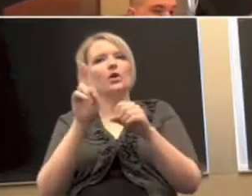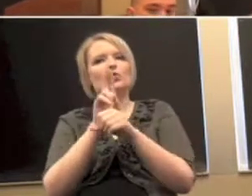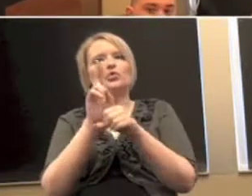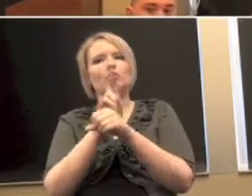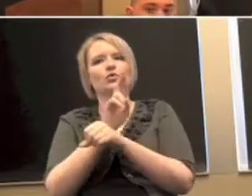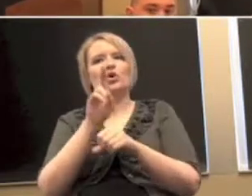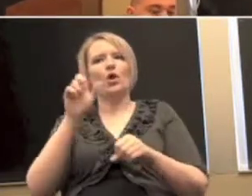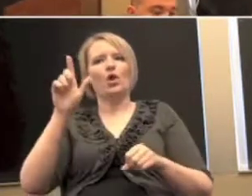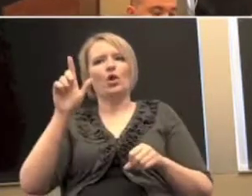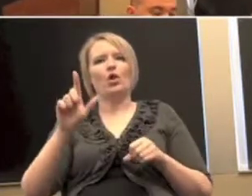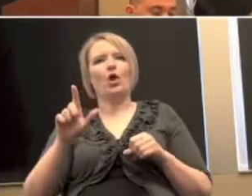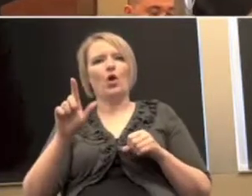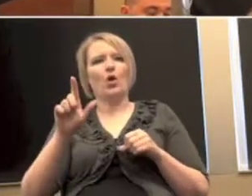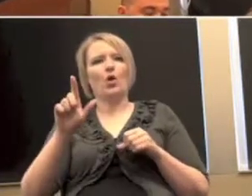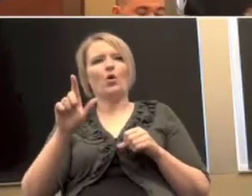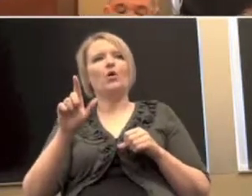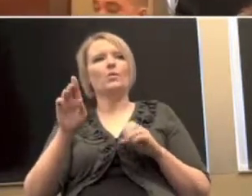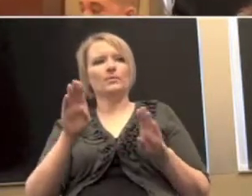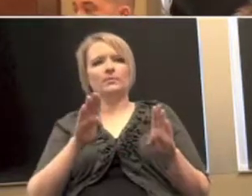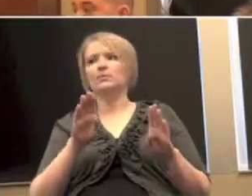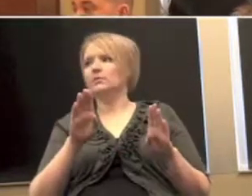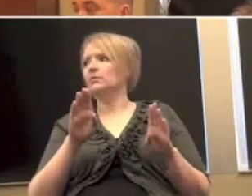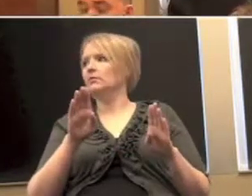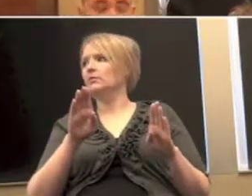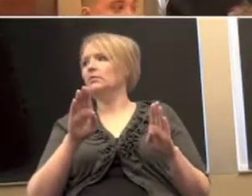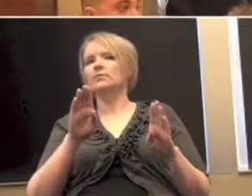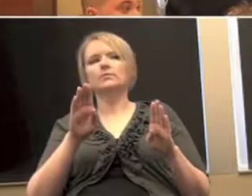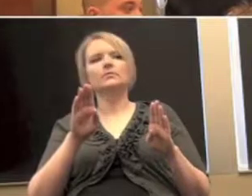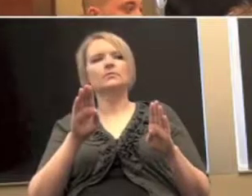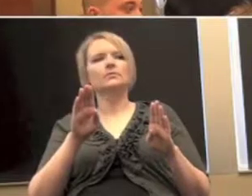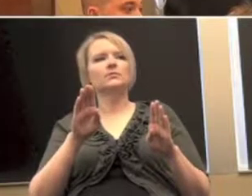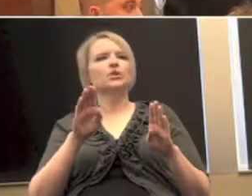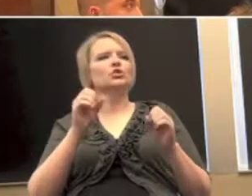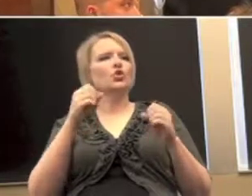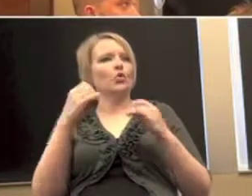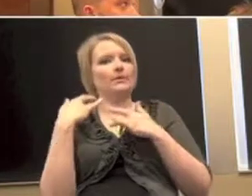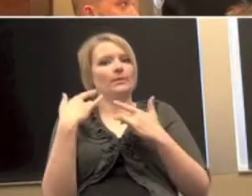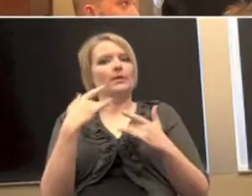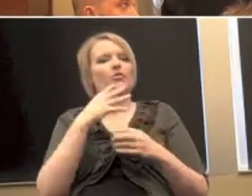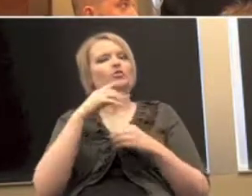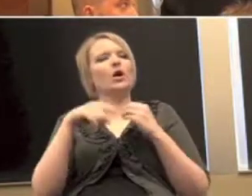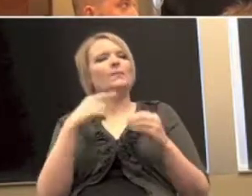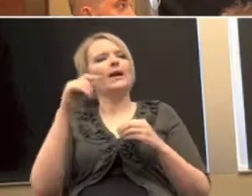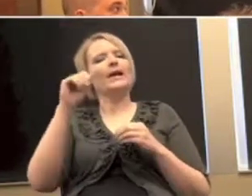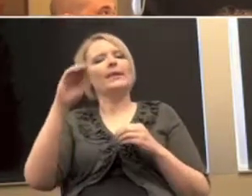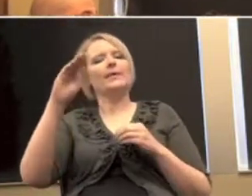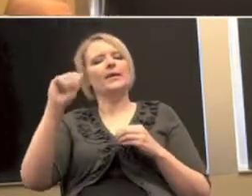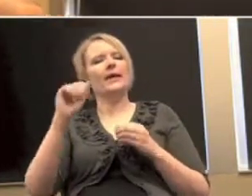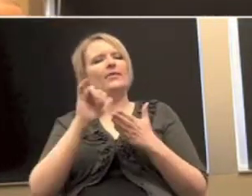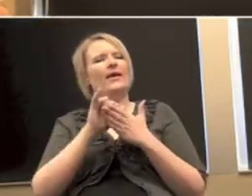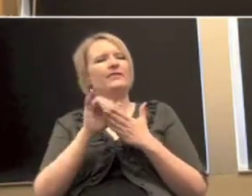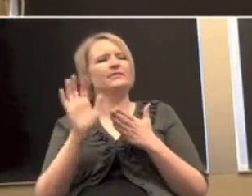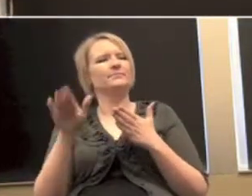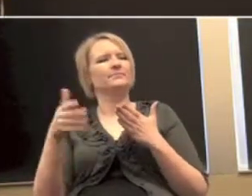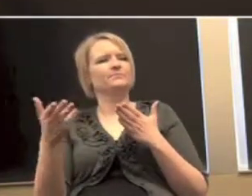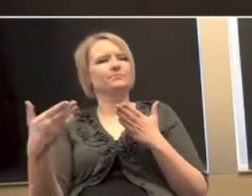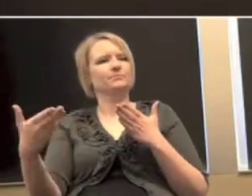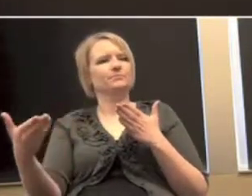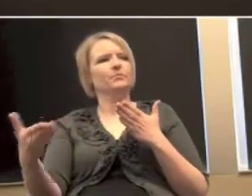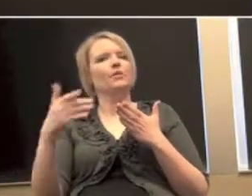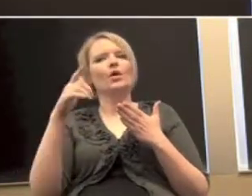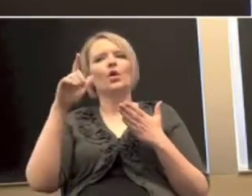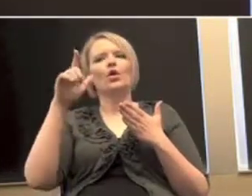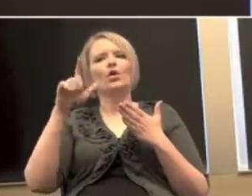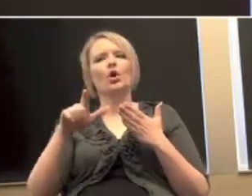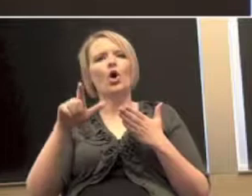type approaches, especially for kids with... Like a BB type of... Yeah. Okay. So usually when they talk about ABA, it's actually that